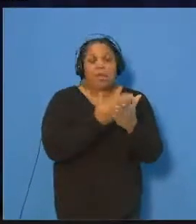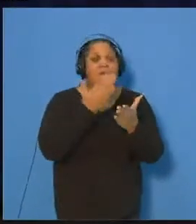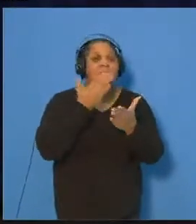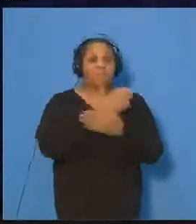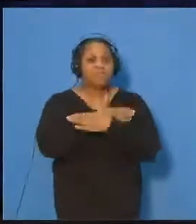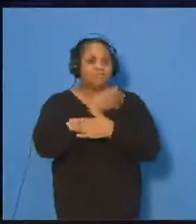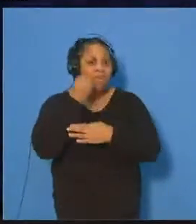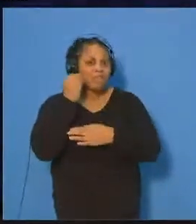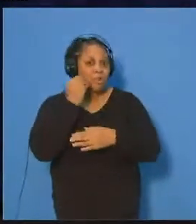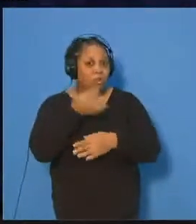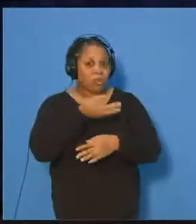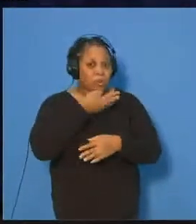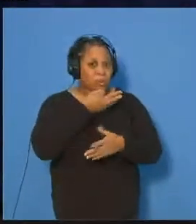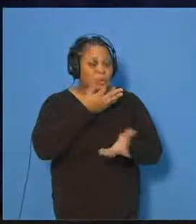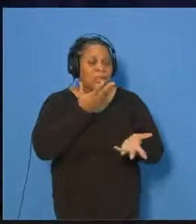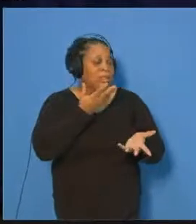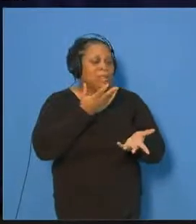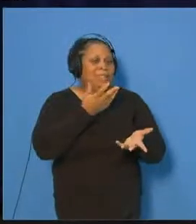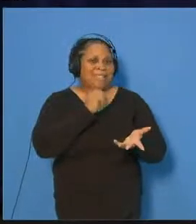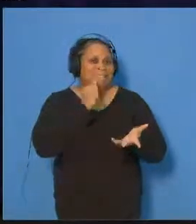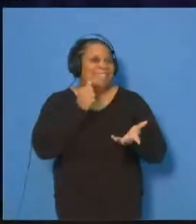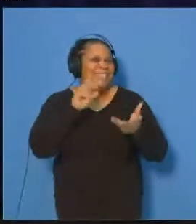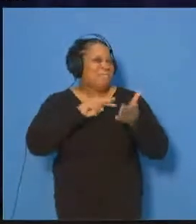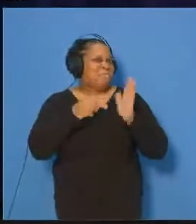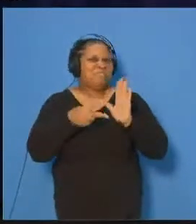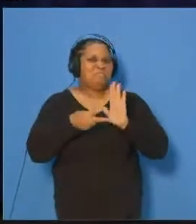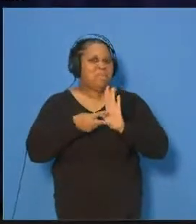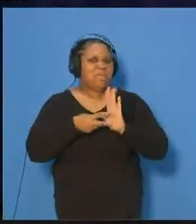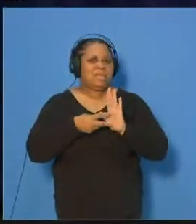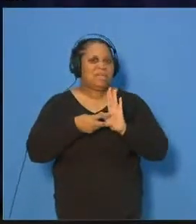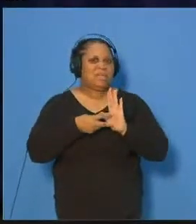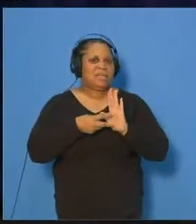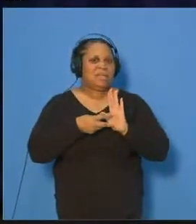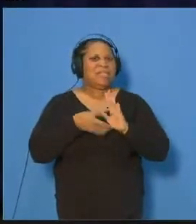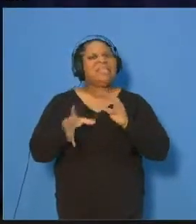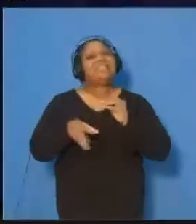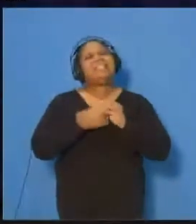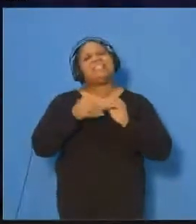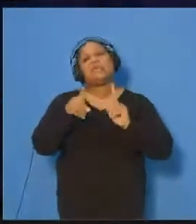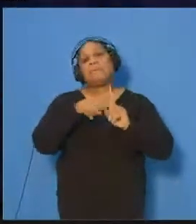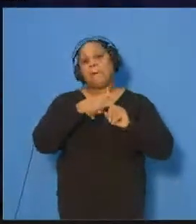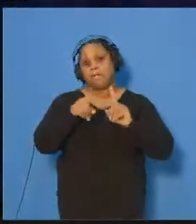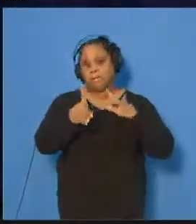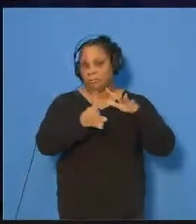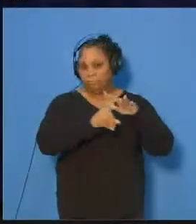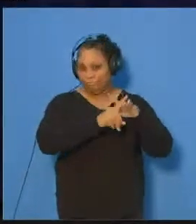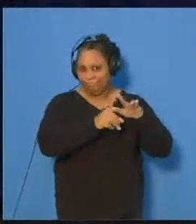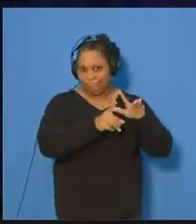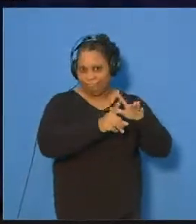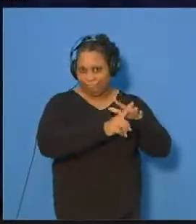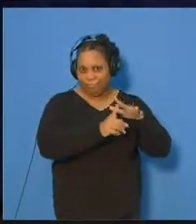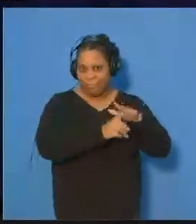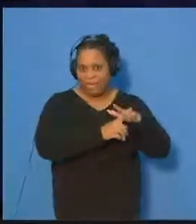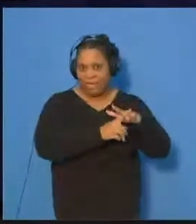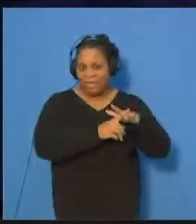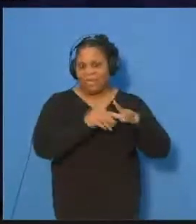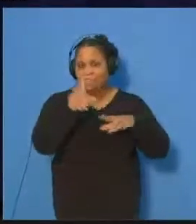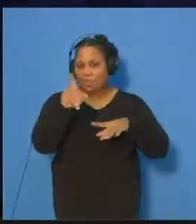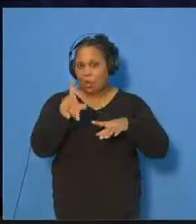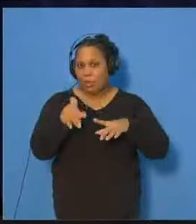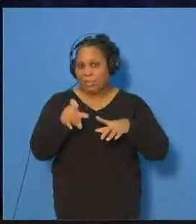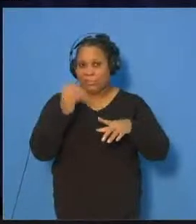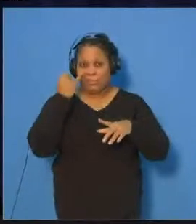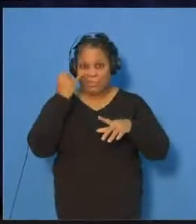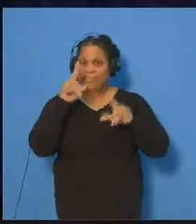doesn't necessarily state that there would have been additional positive results. For instance, there's a question as to why, if